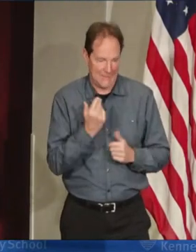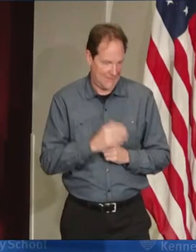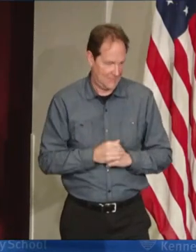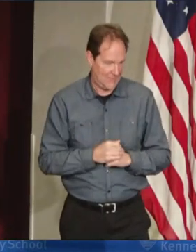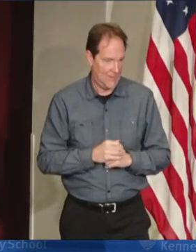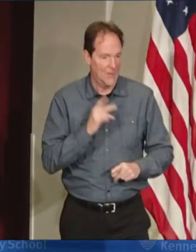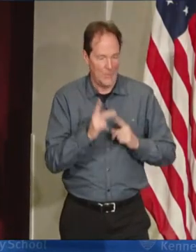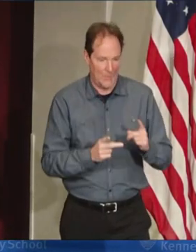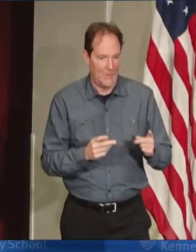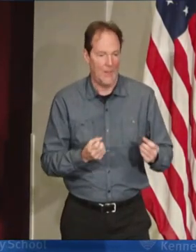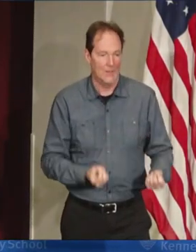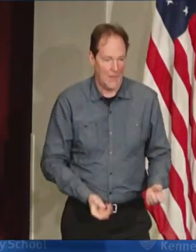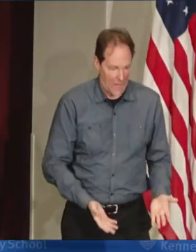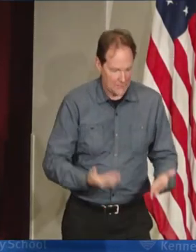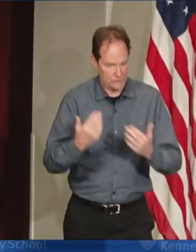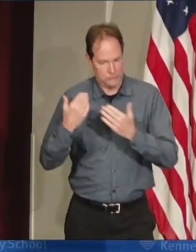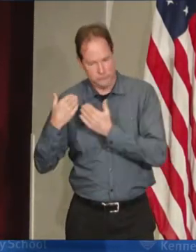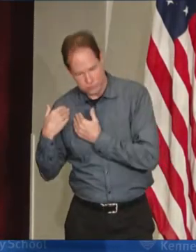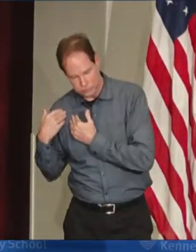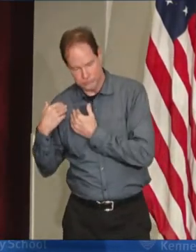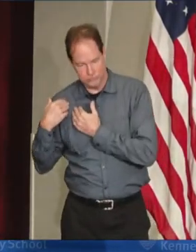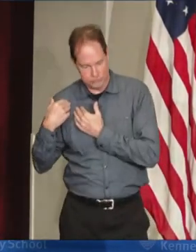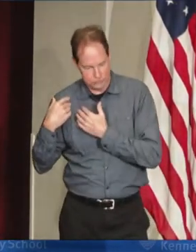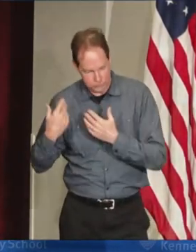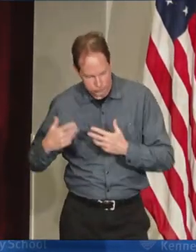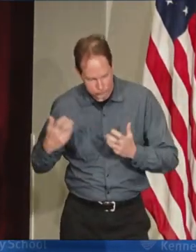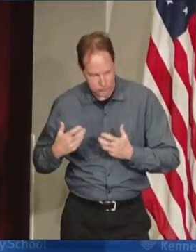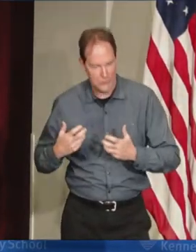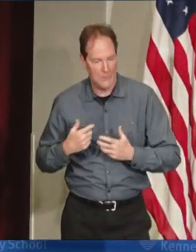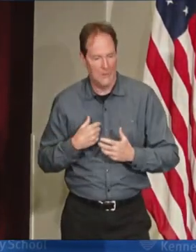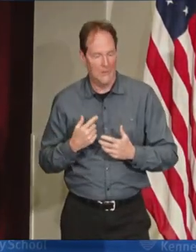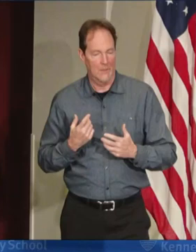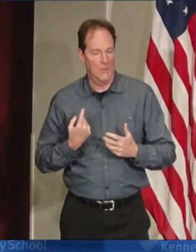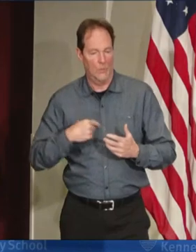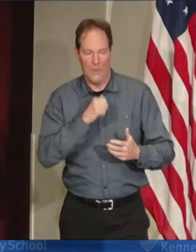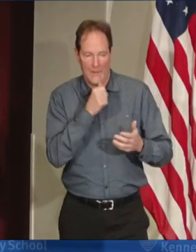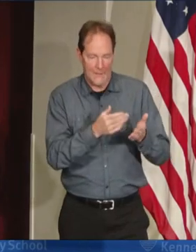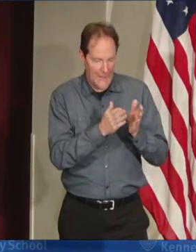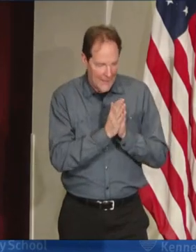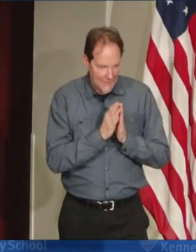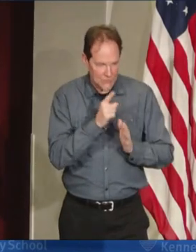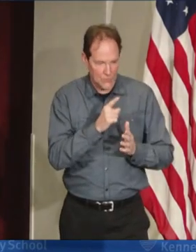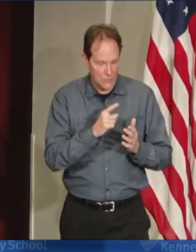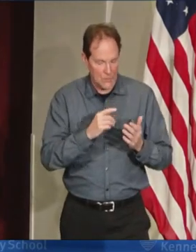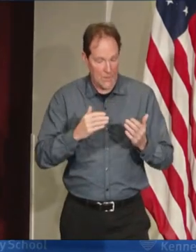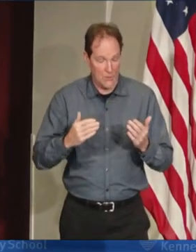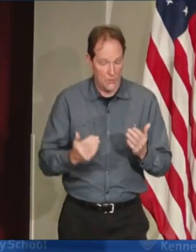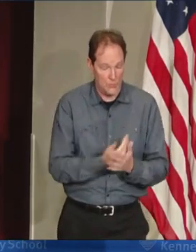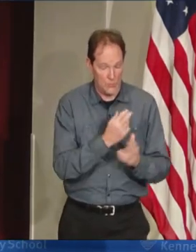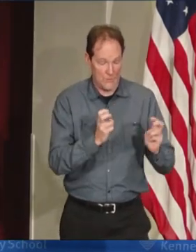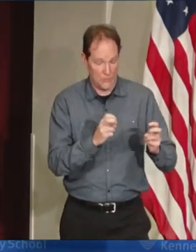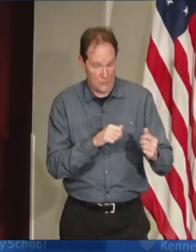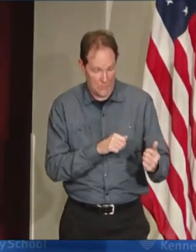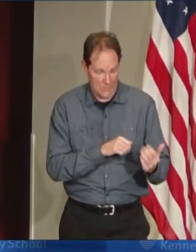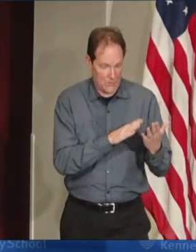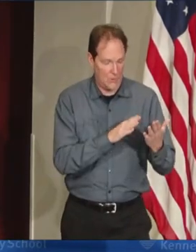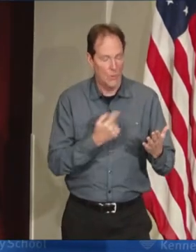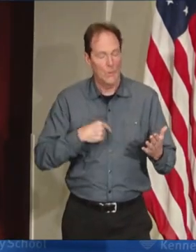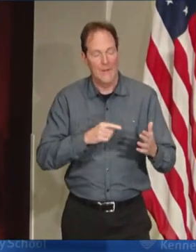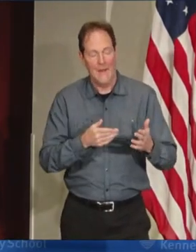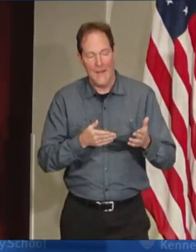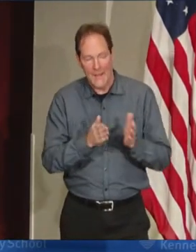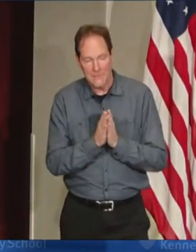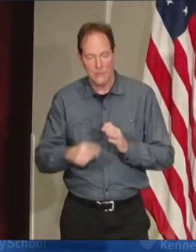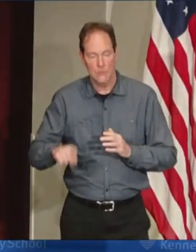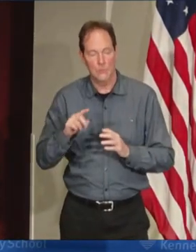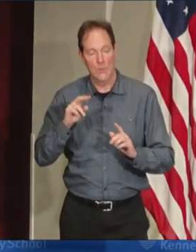their plate. And talking to people by saying, we're not asking you to take a new issue on, we're asking you to look at disability